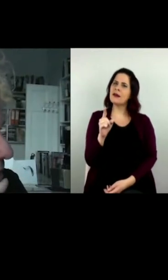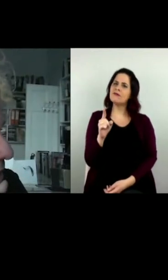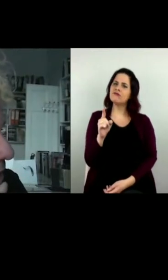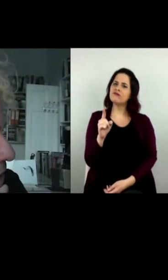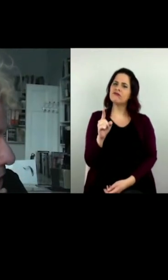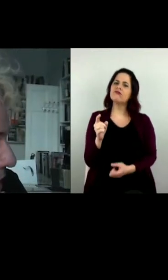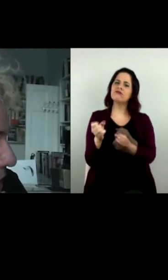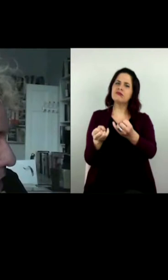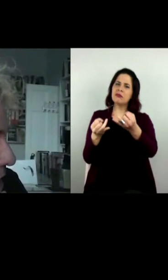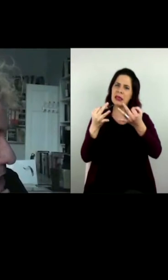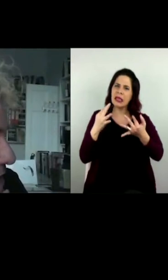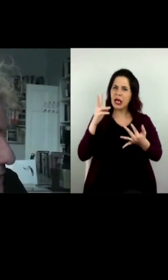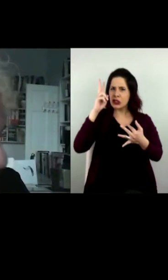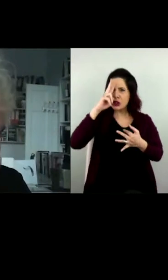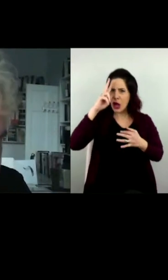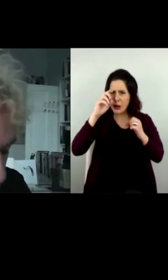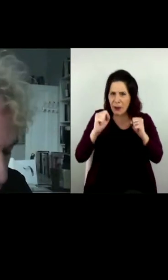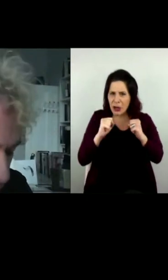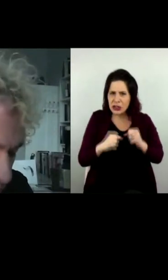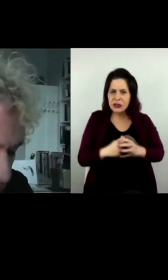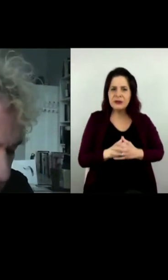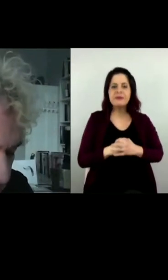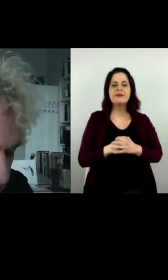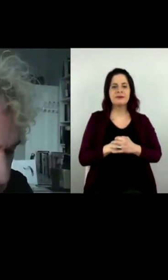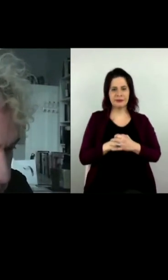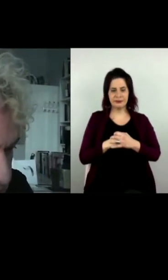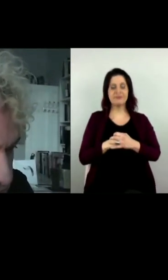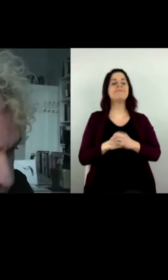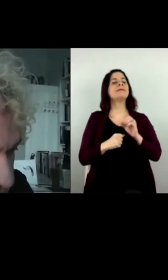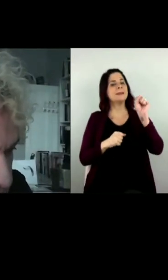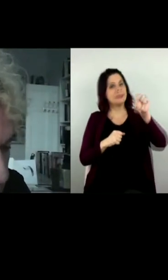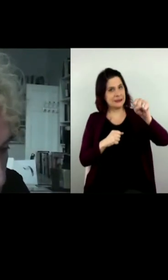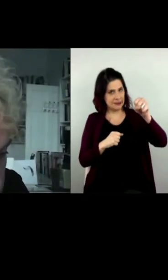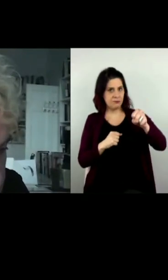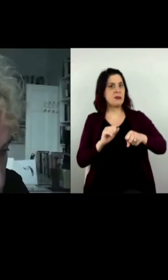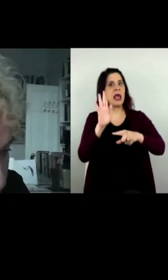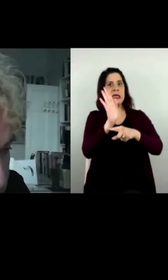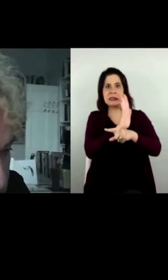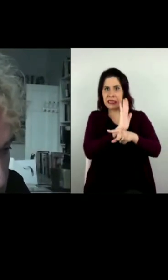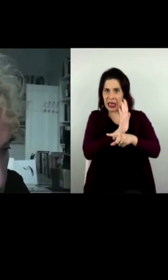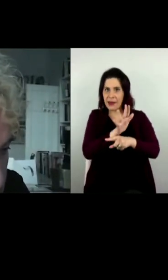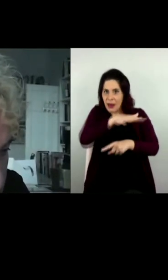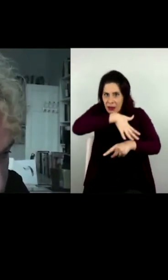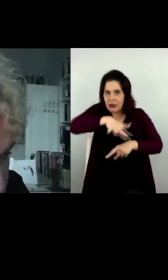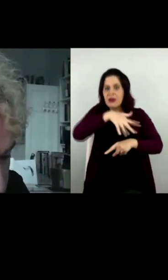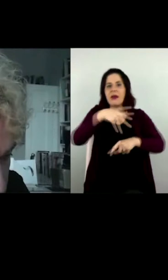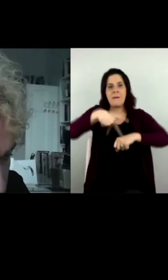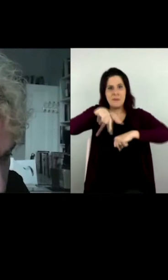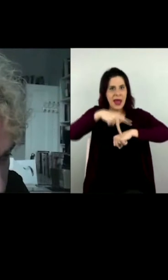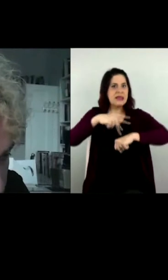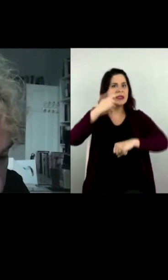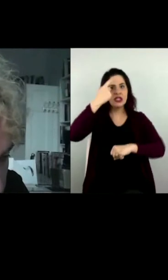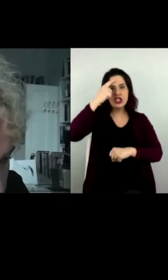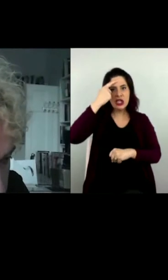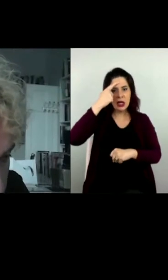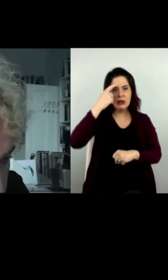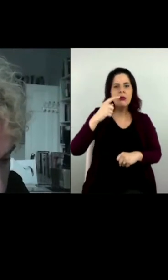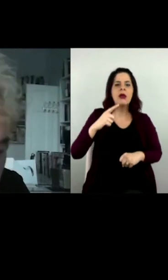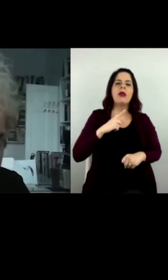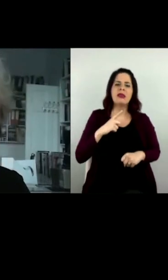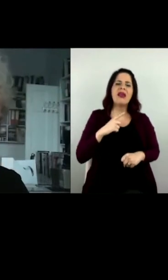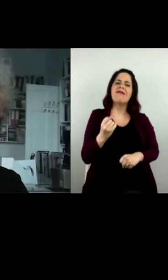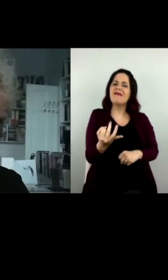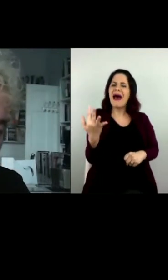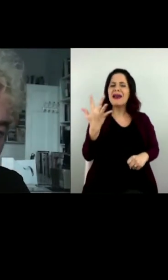tell us and show us what it is? Yeah. I think on the thing about Indian cinema is lots of white people in the Western world